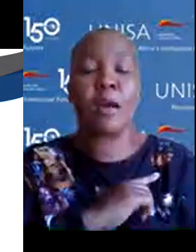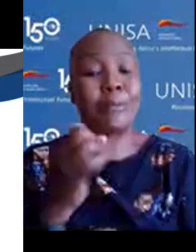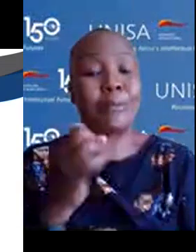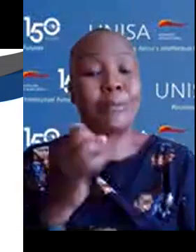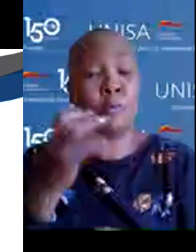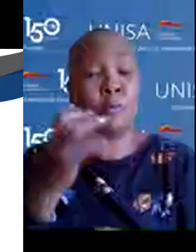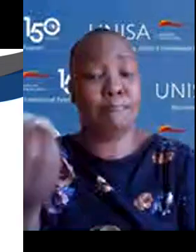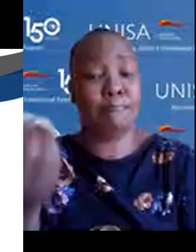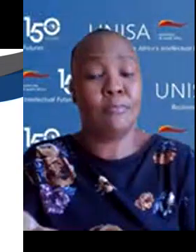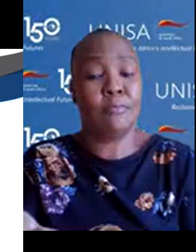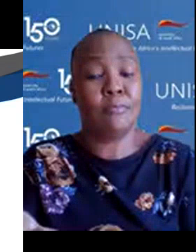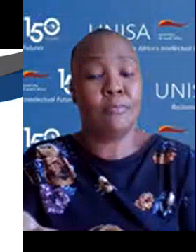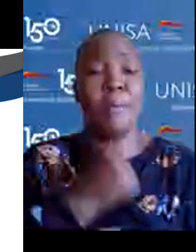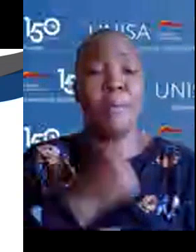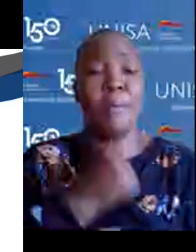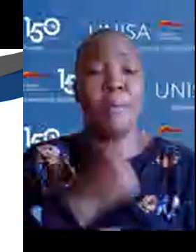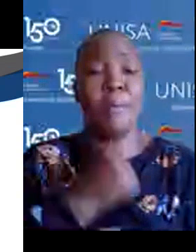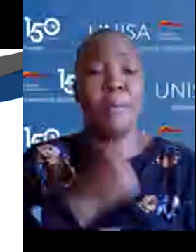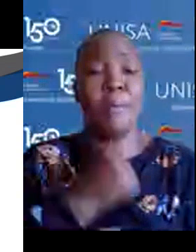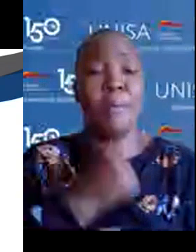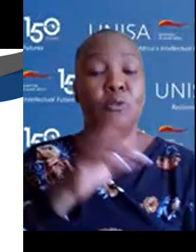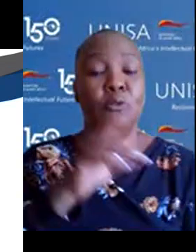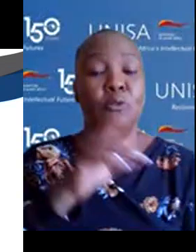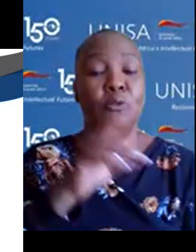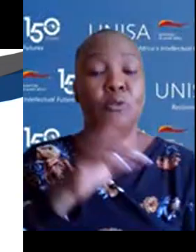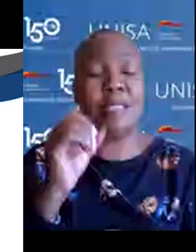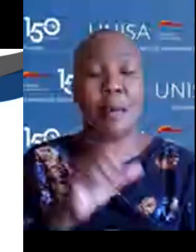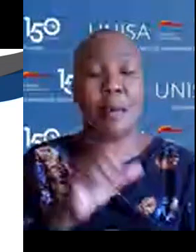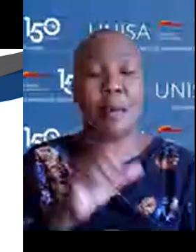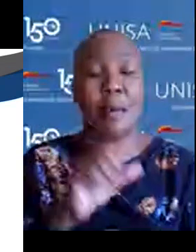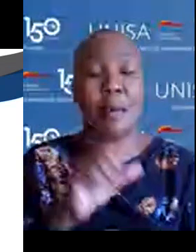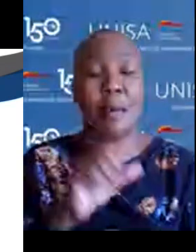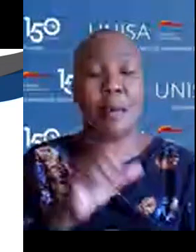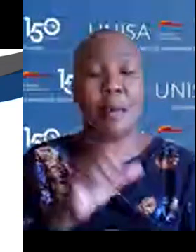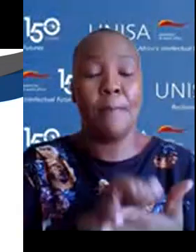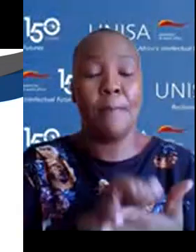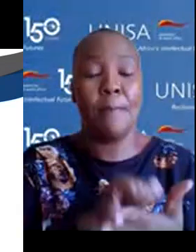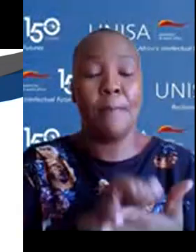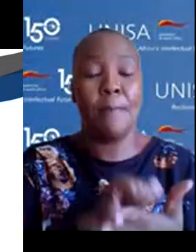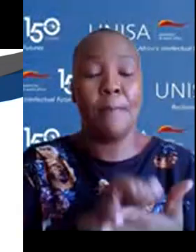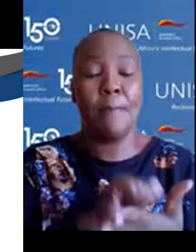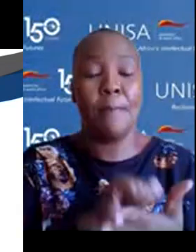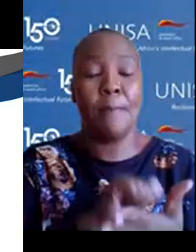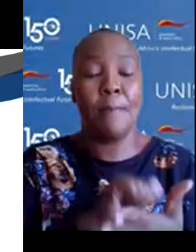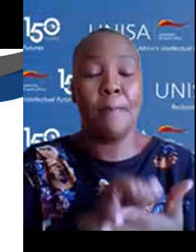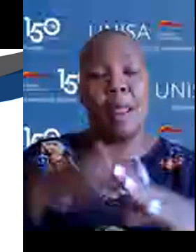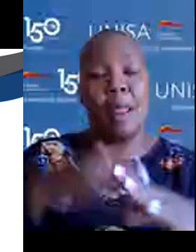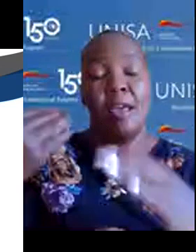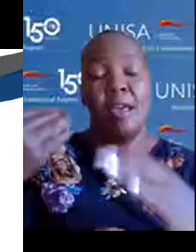password, then you will actually get your MyLife email account. Now the steps are very easy. You just go to